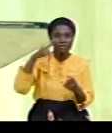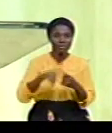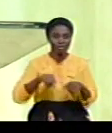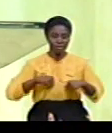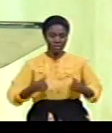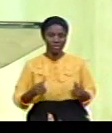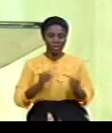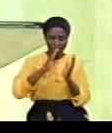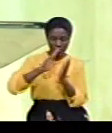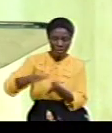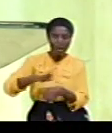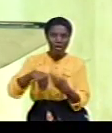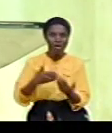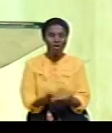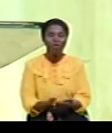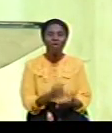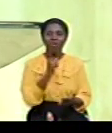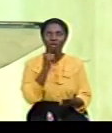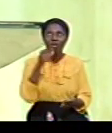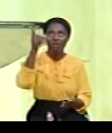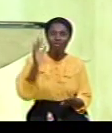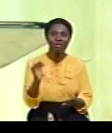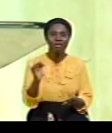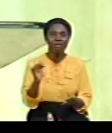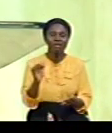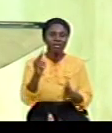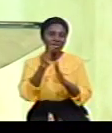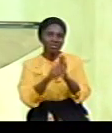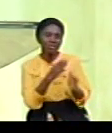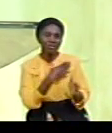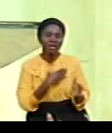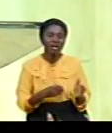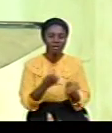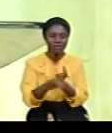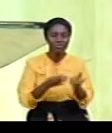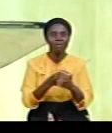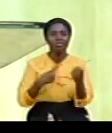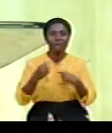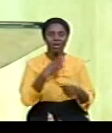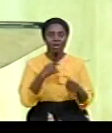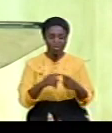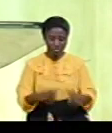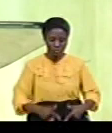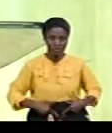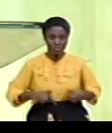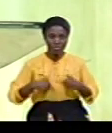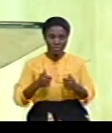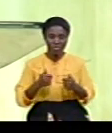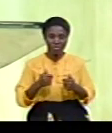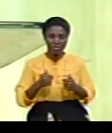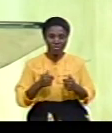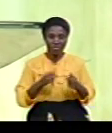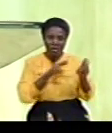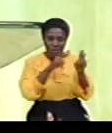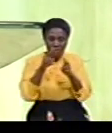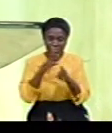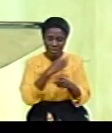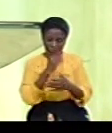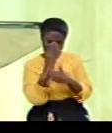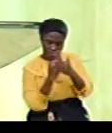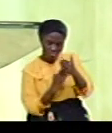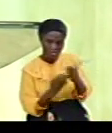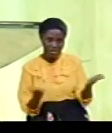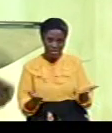worldly lusts, and to live soberly and godly and righteously here in this present world. If you come to Titus chapter